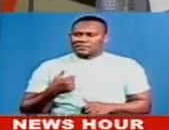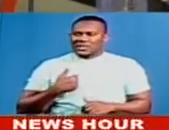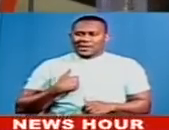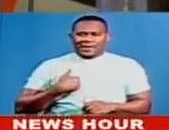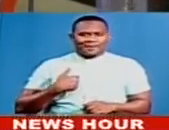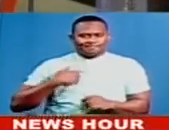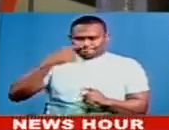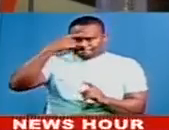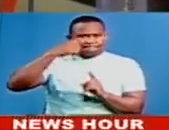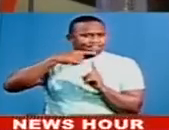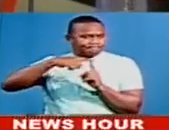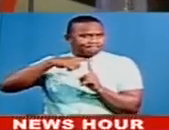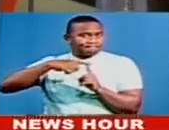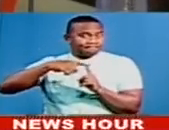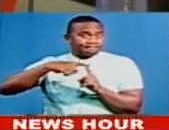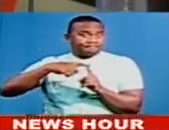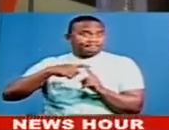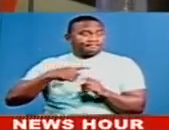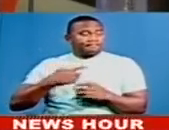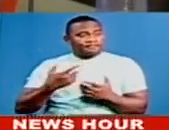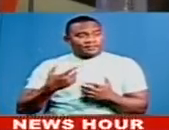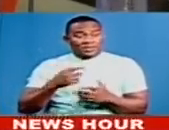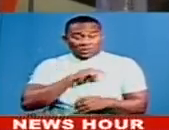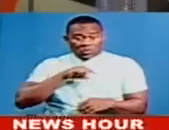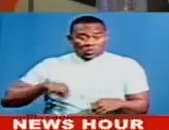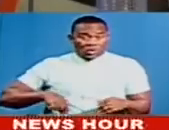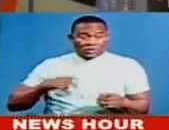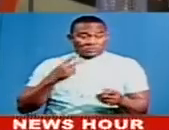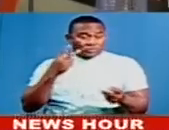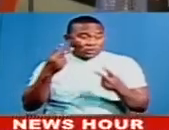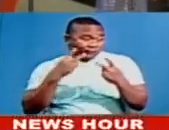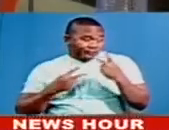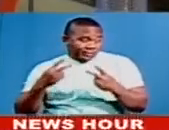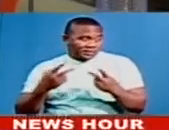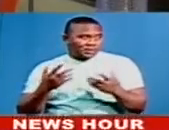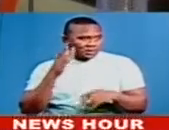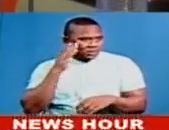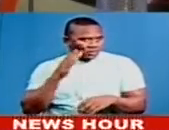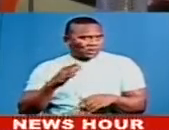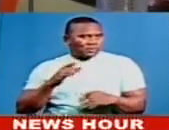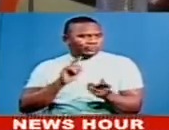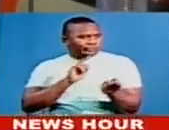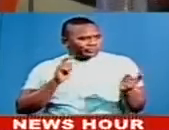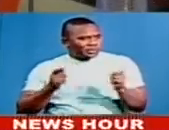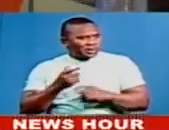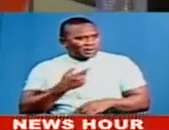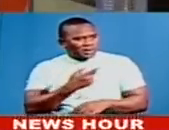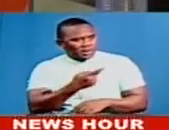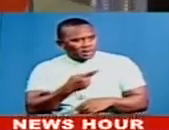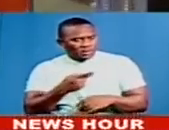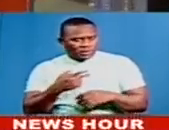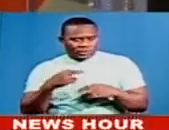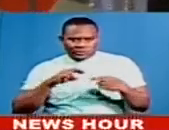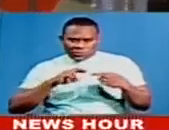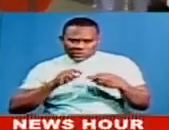optimistic that the outcome of the Queen's visit will substantially transform our relations and help